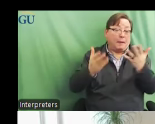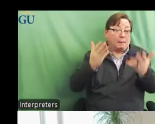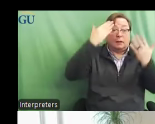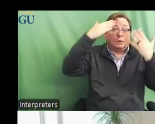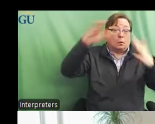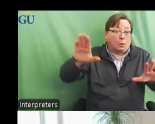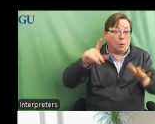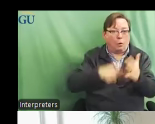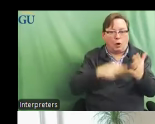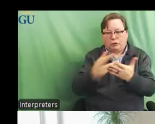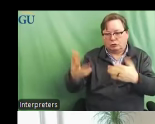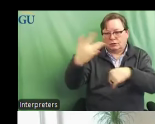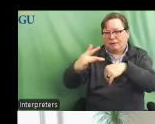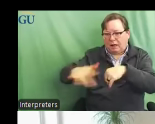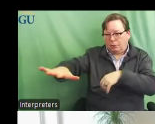available.